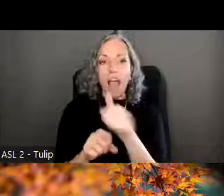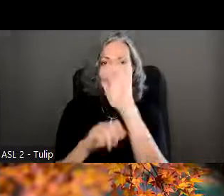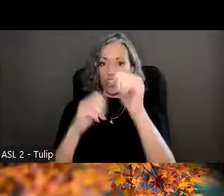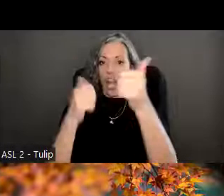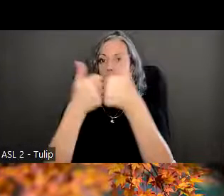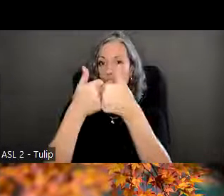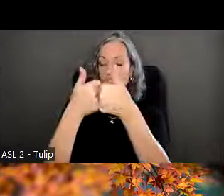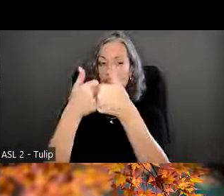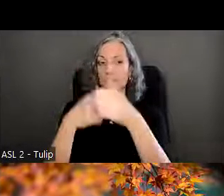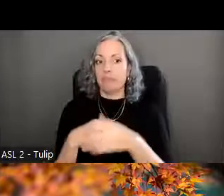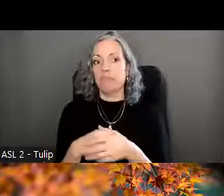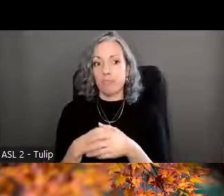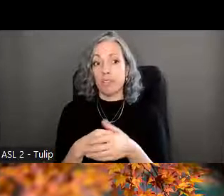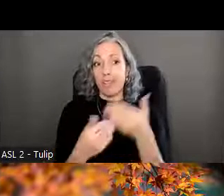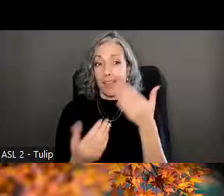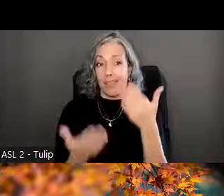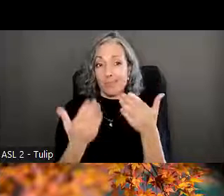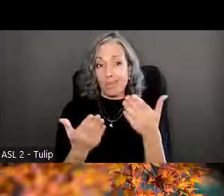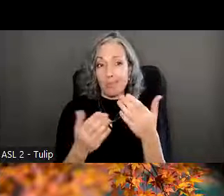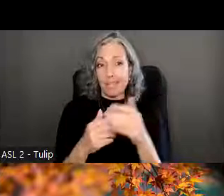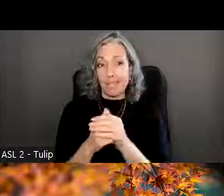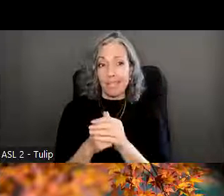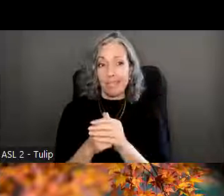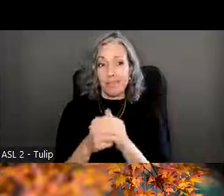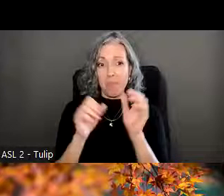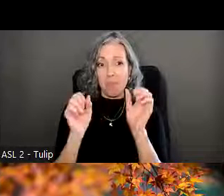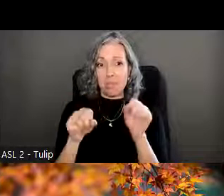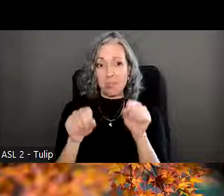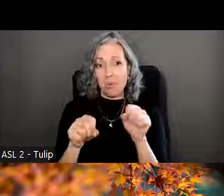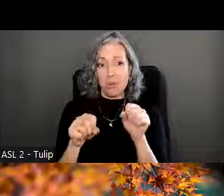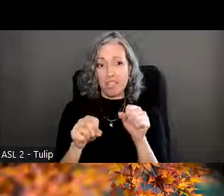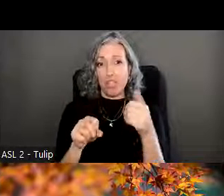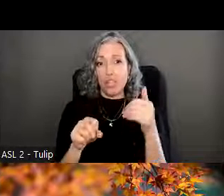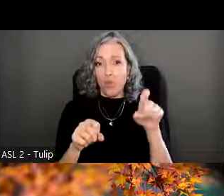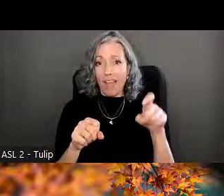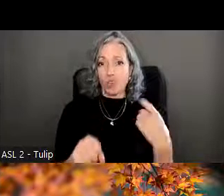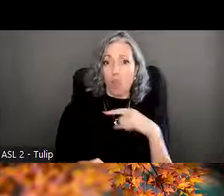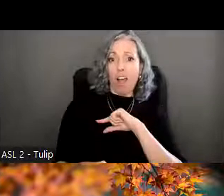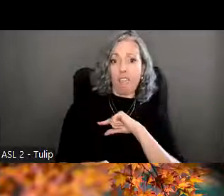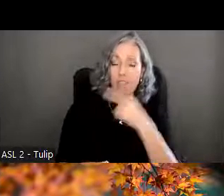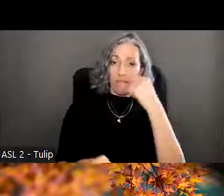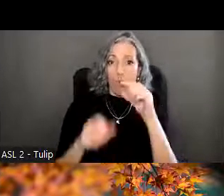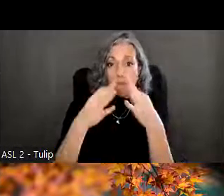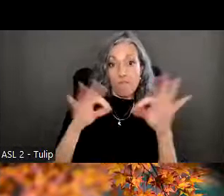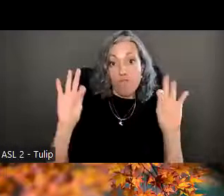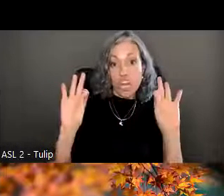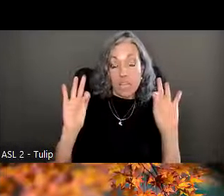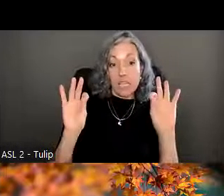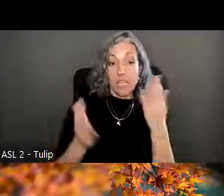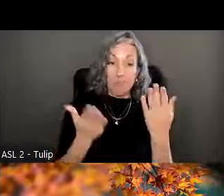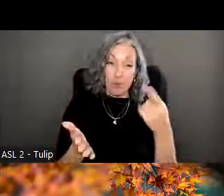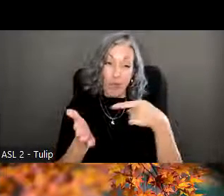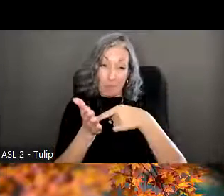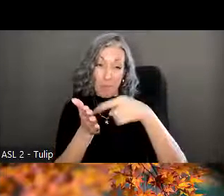challenge. They could be fee-based as well. Some services you have to qualify for free services, others you might have to pay, and that